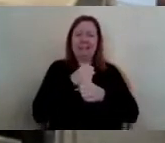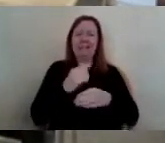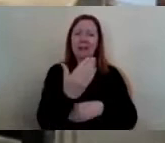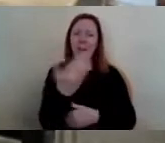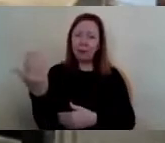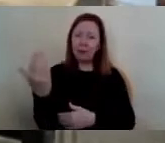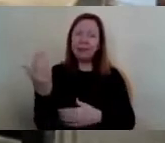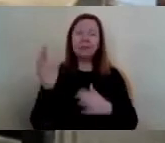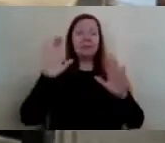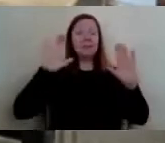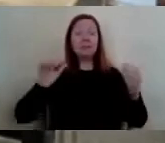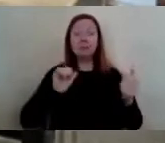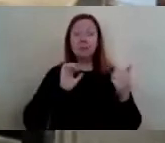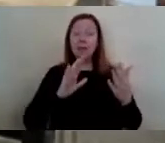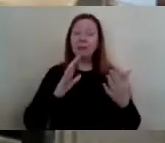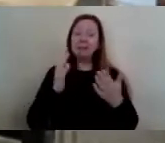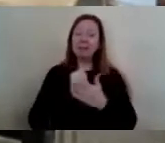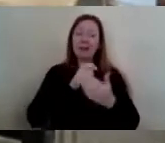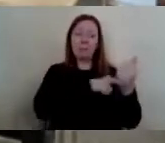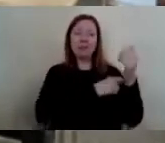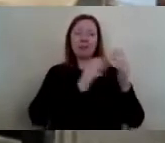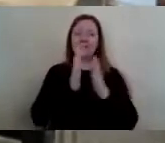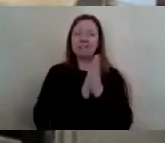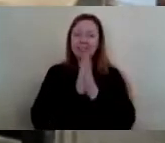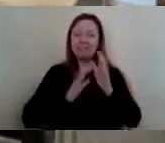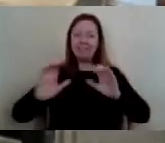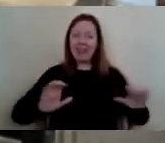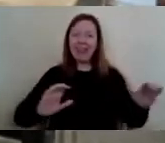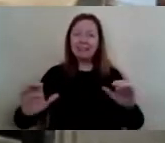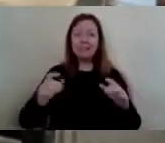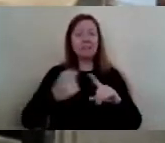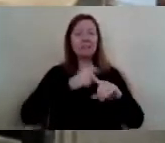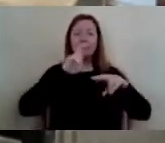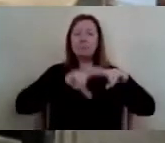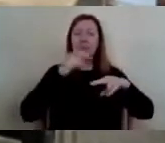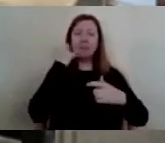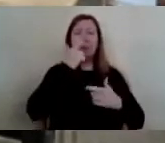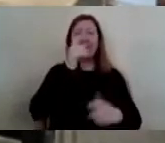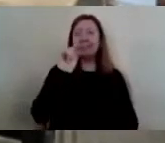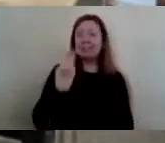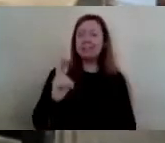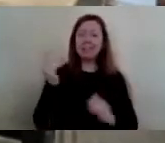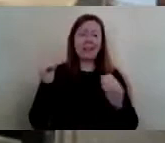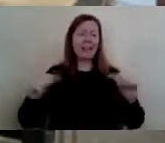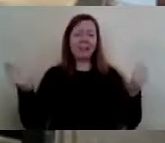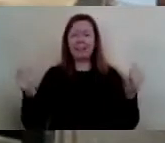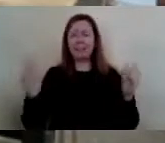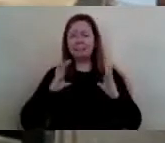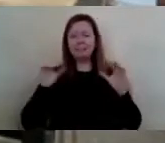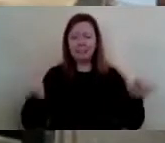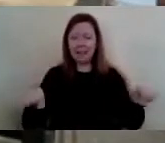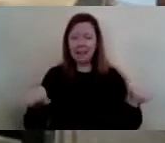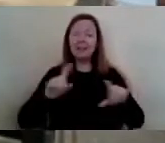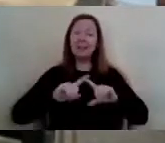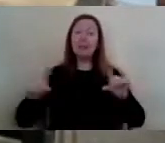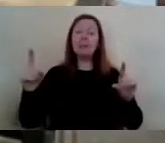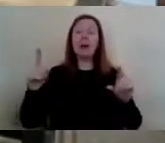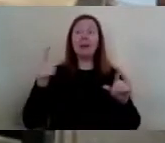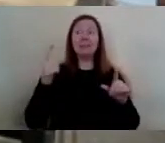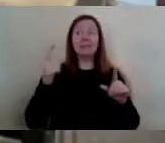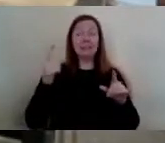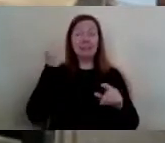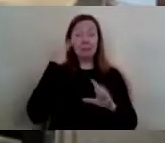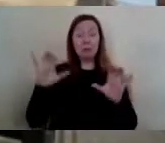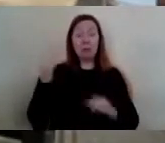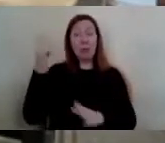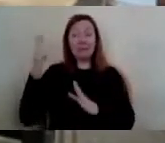not load your joints, but get those muscles active. And you can do this from your chair if you're watching TV or anything else. But what we do on one side, we must do on